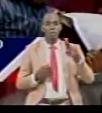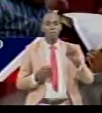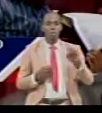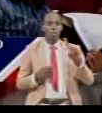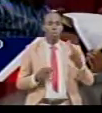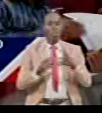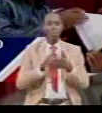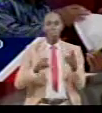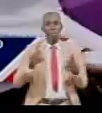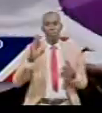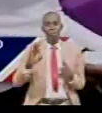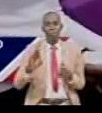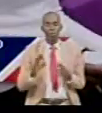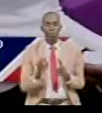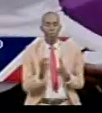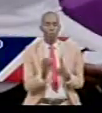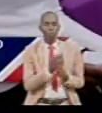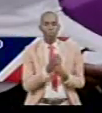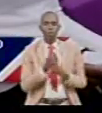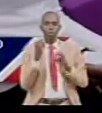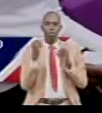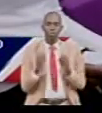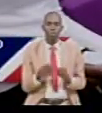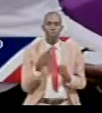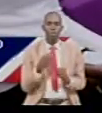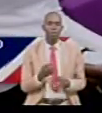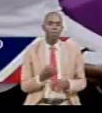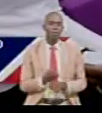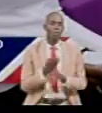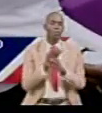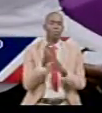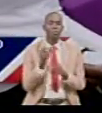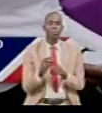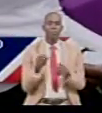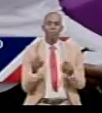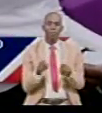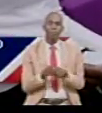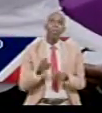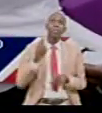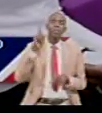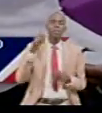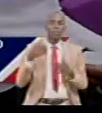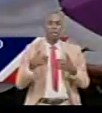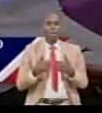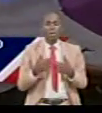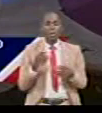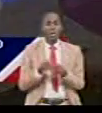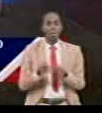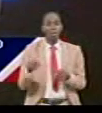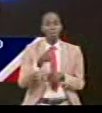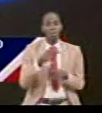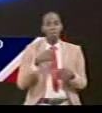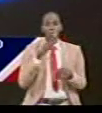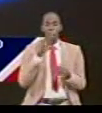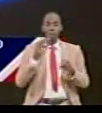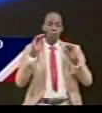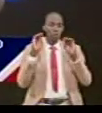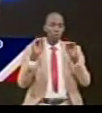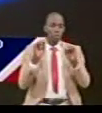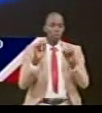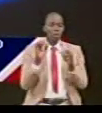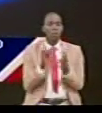holding fast the faithful word as he has been taught, that he may